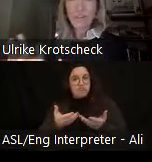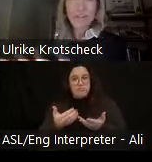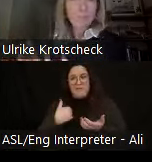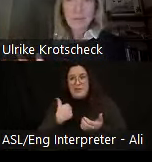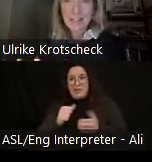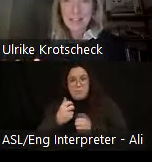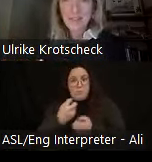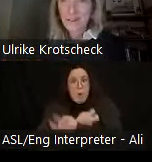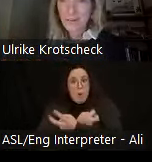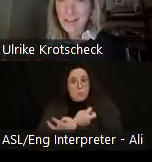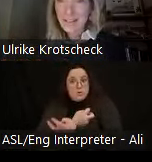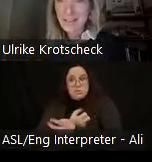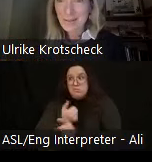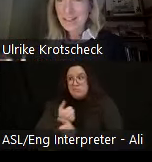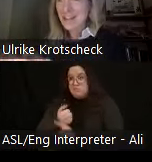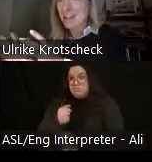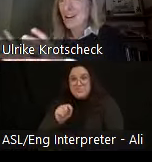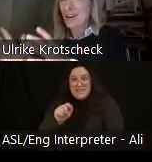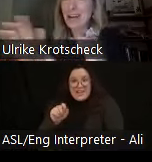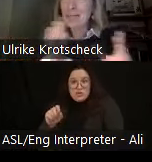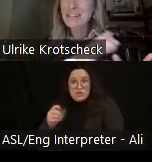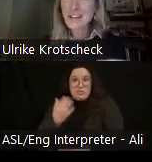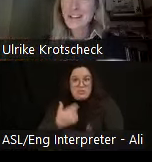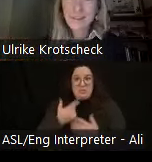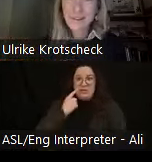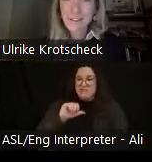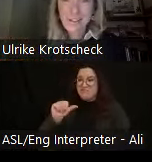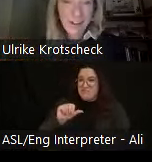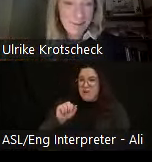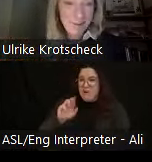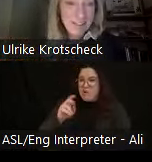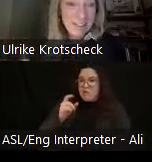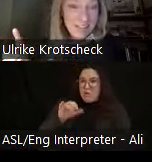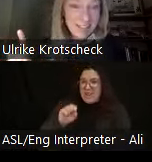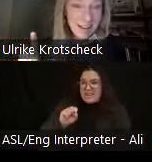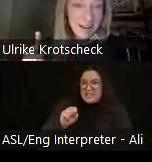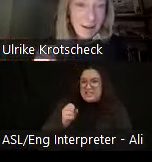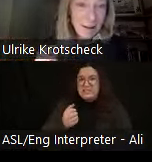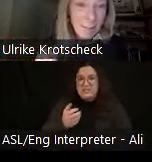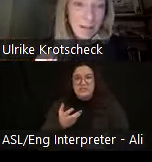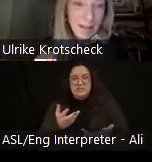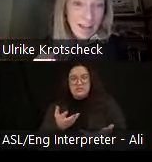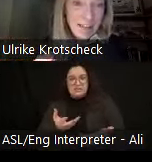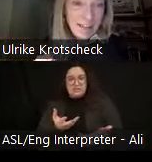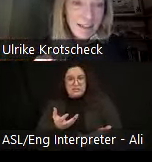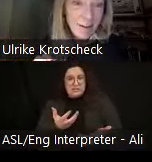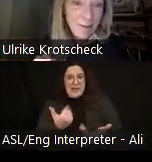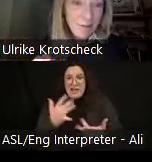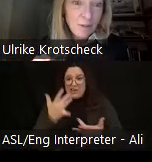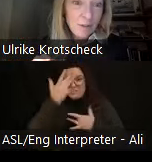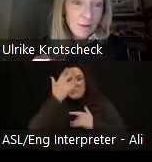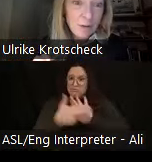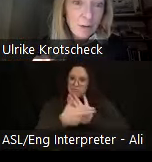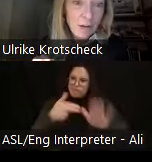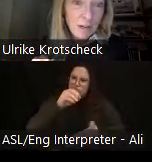tattooed, could it be because of arthritis or something like that? Like, are ailments right. ever documented?